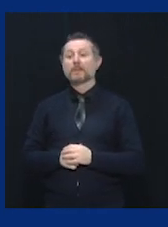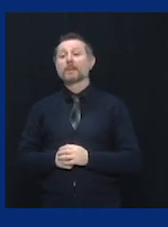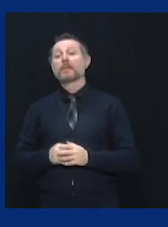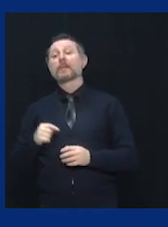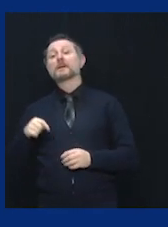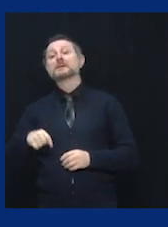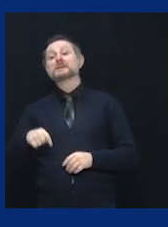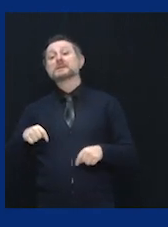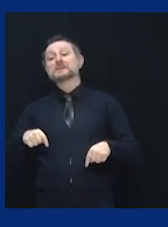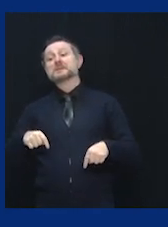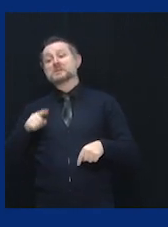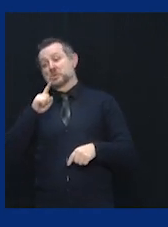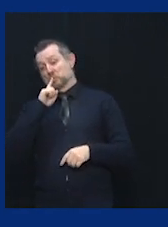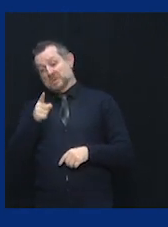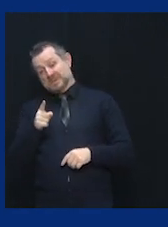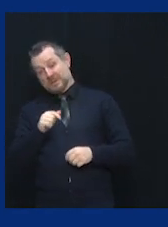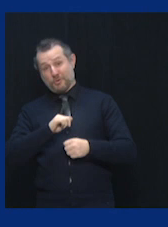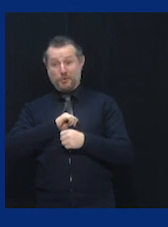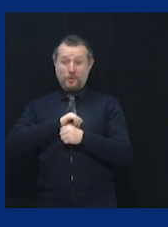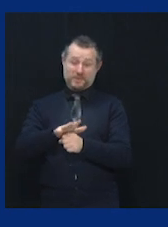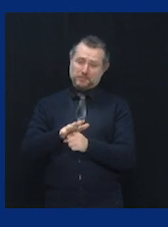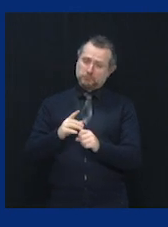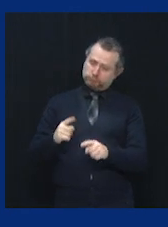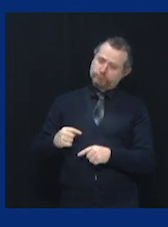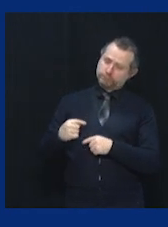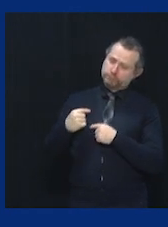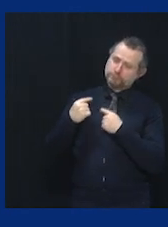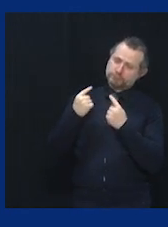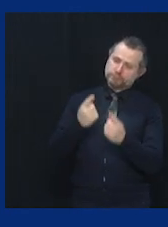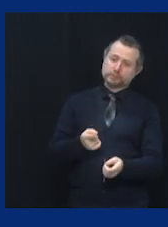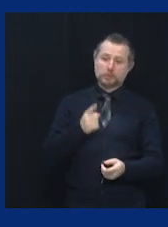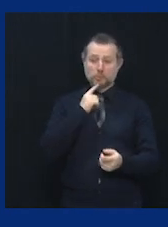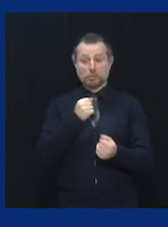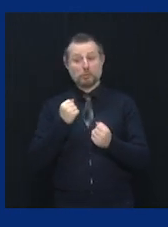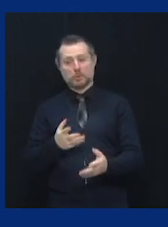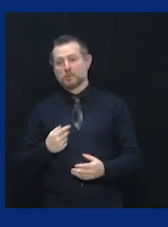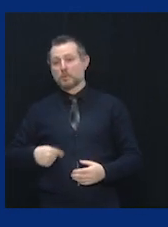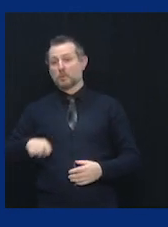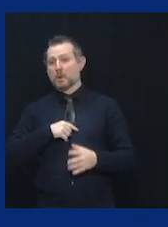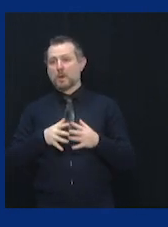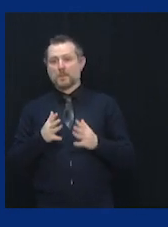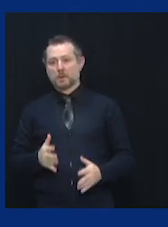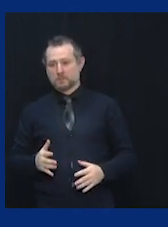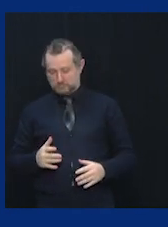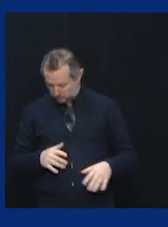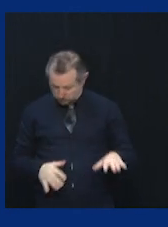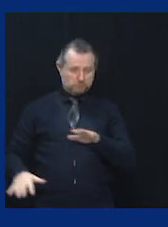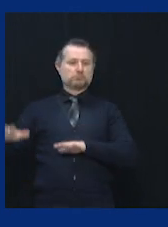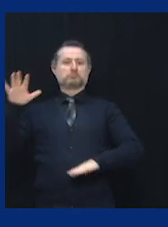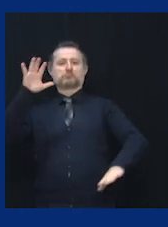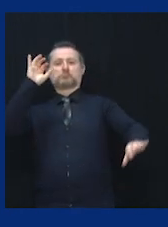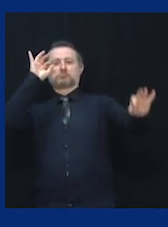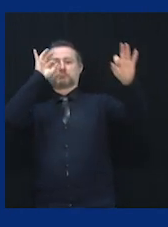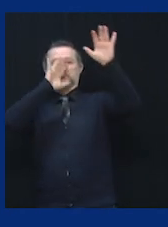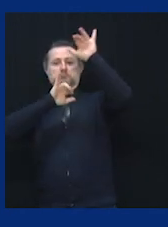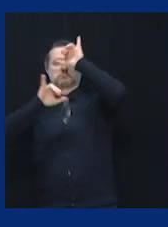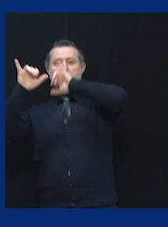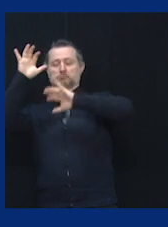COVID situation has been an eye-opener for Americans, and I hope they take it to